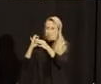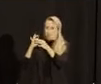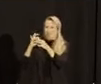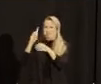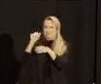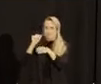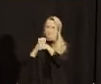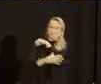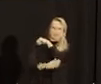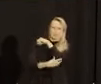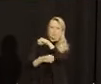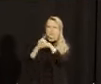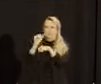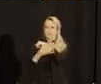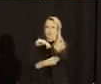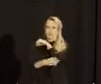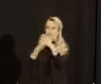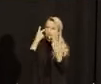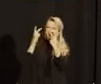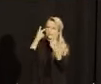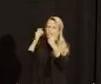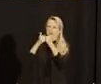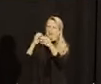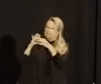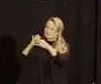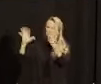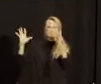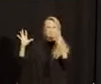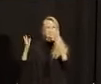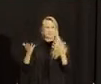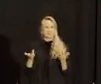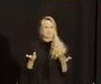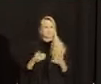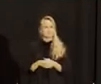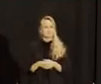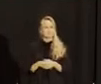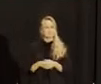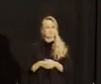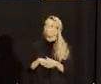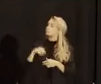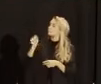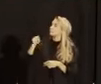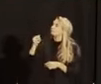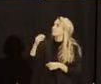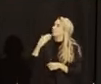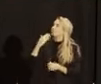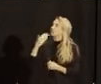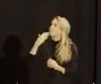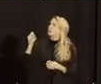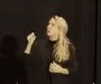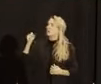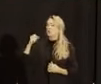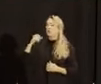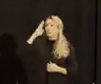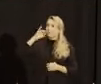Thank you so much for that question, Jennifer. I think there's many ways to look at this issue.